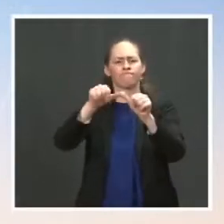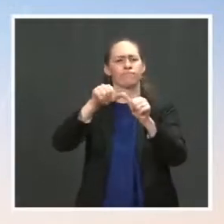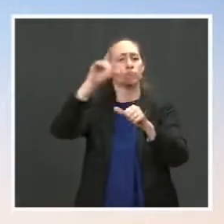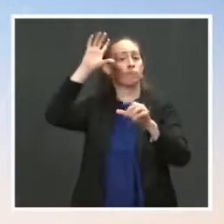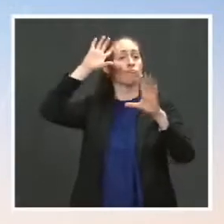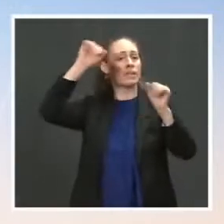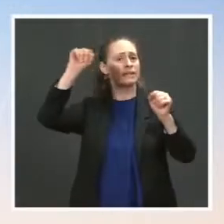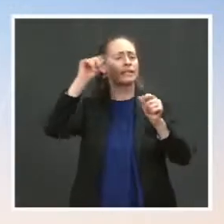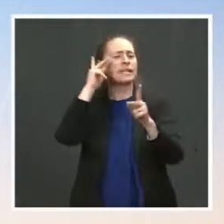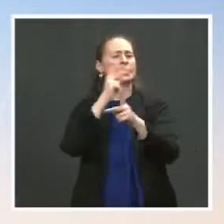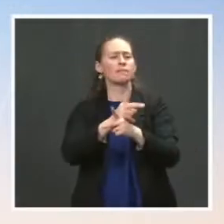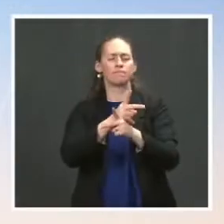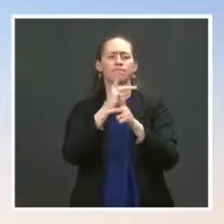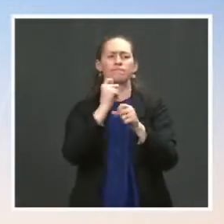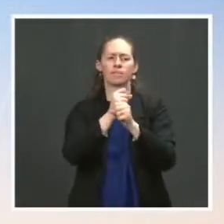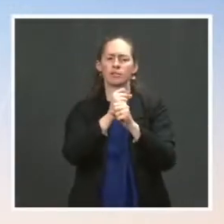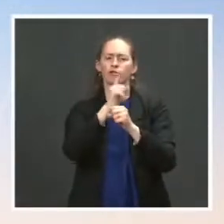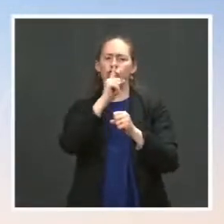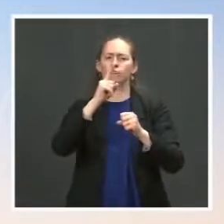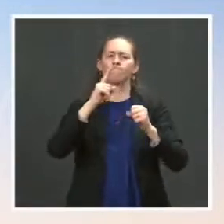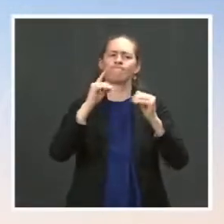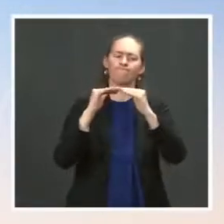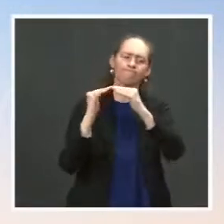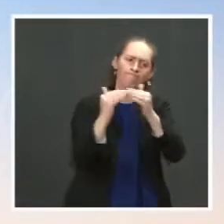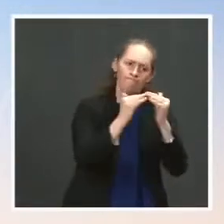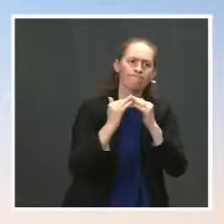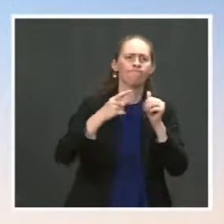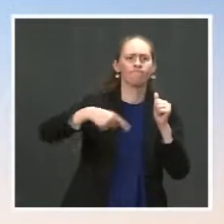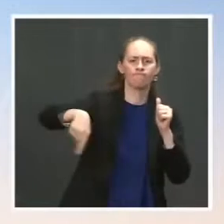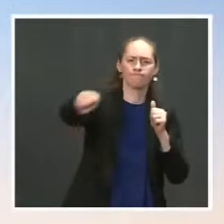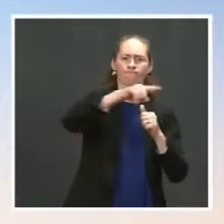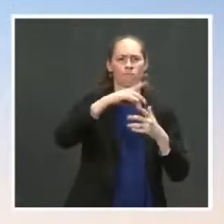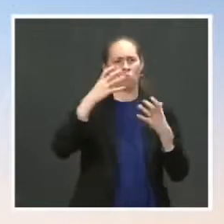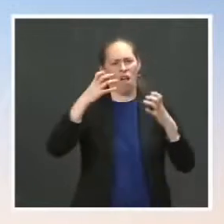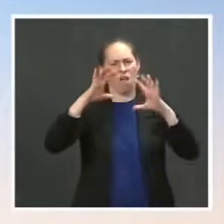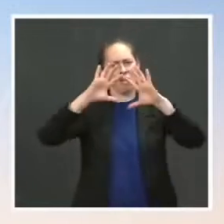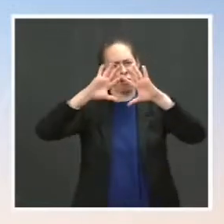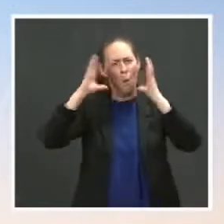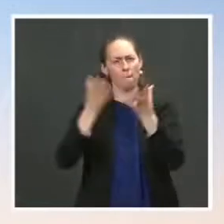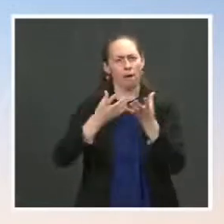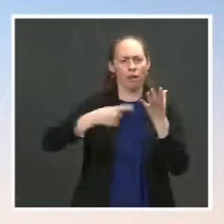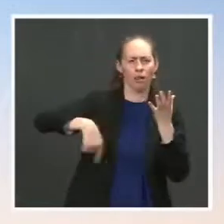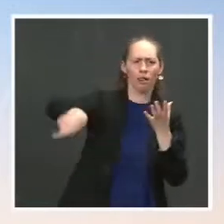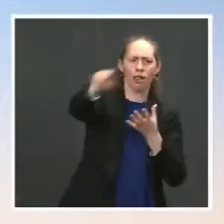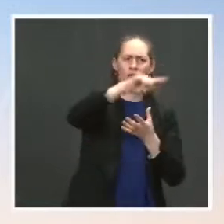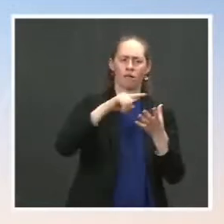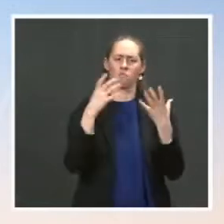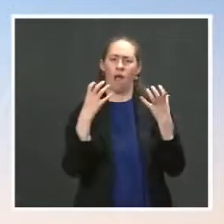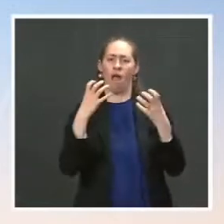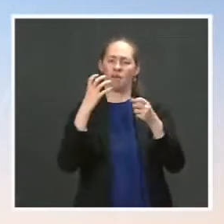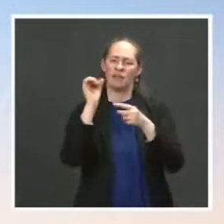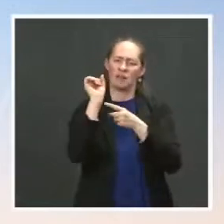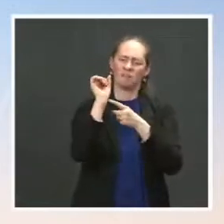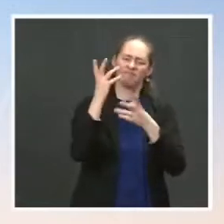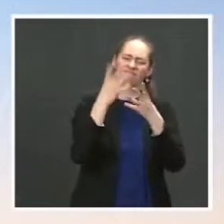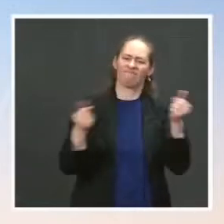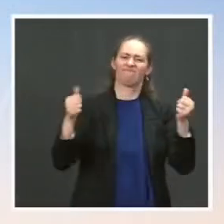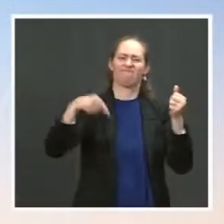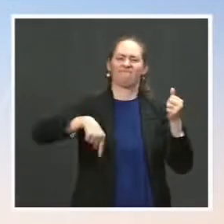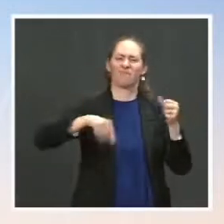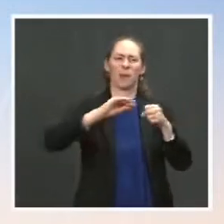constructive role in the global effort to defeat the virus. That includes contributing through COVAX. It